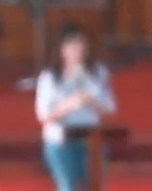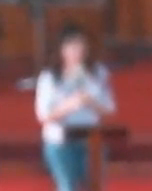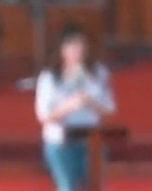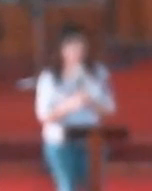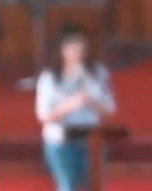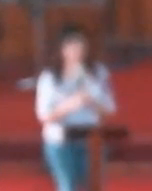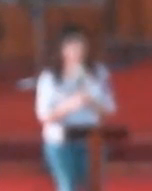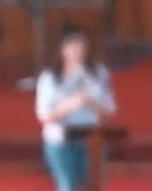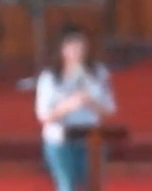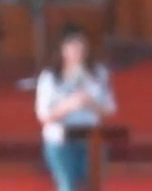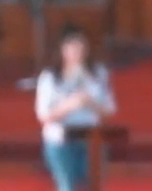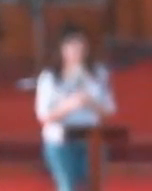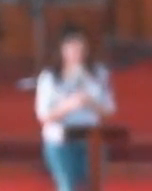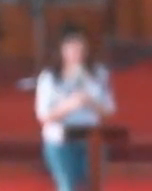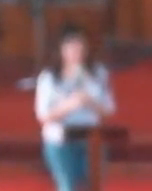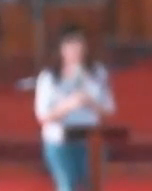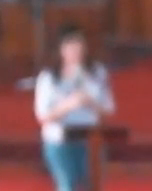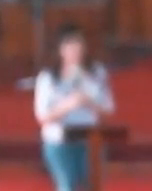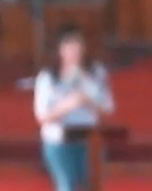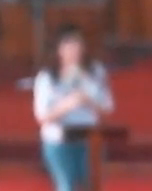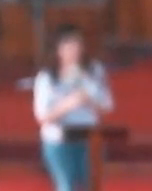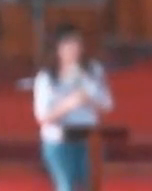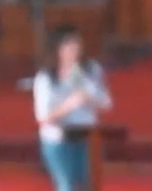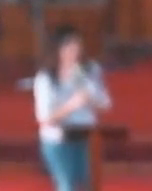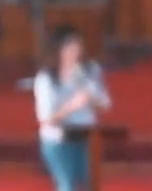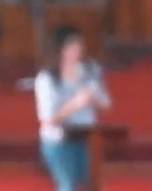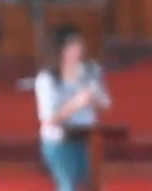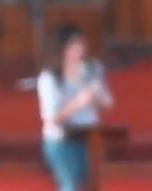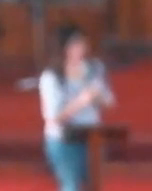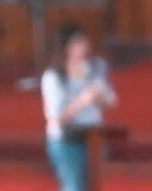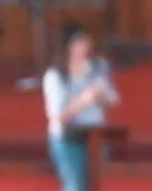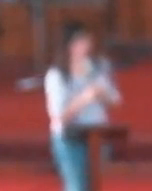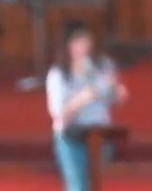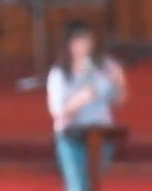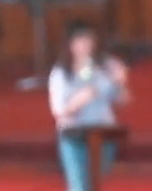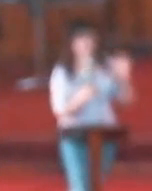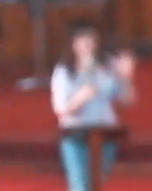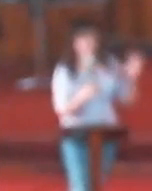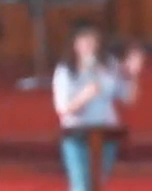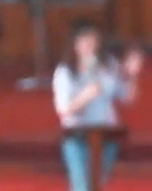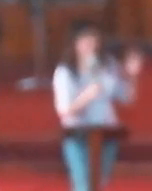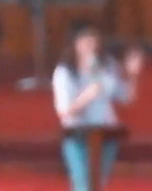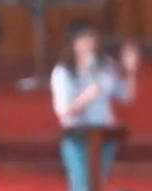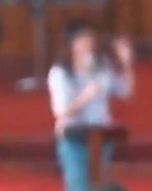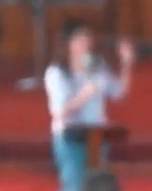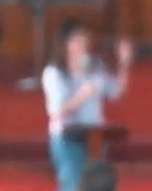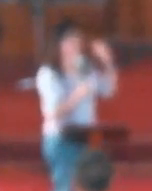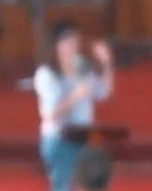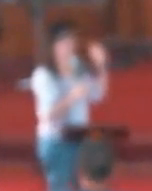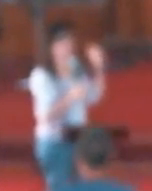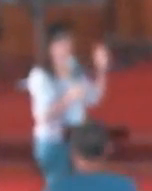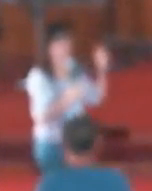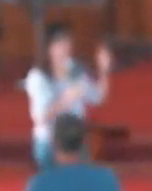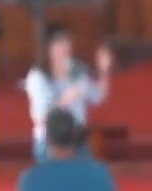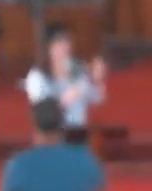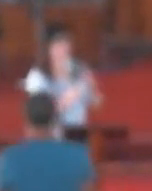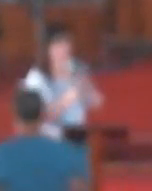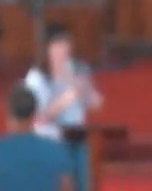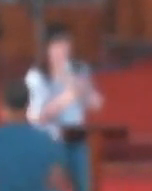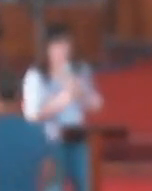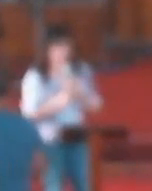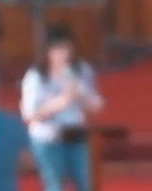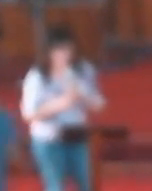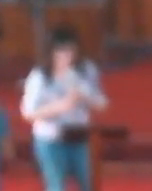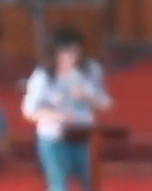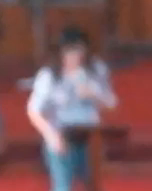¿en qué pasajes se basan? And if you were to look for someone or something in the Bible that defends this phrase, what is